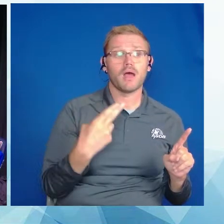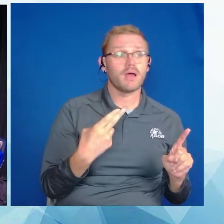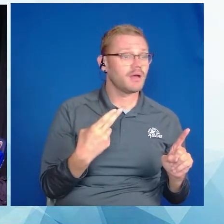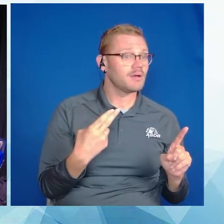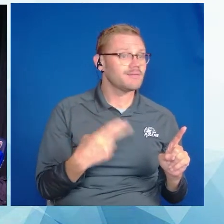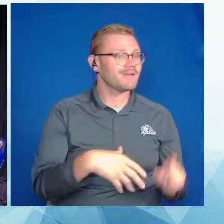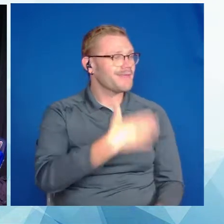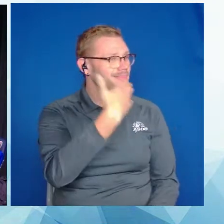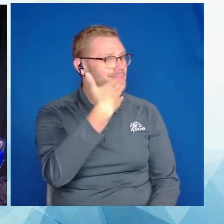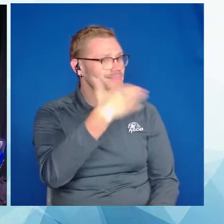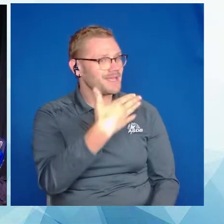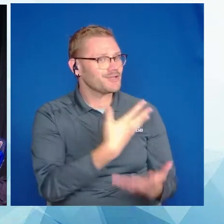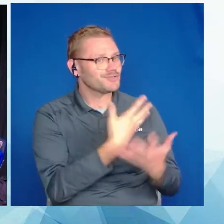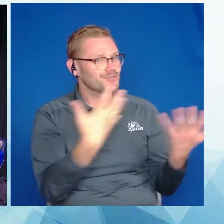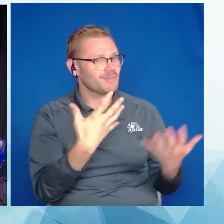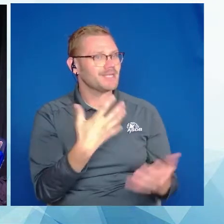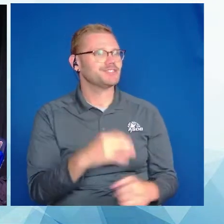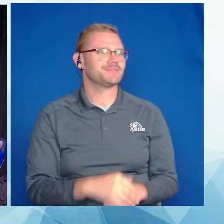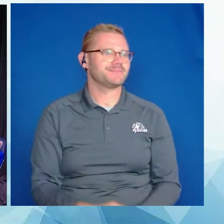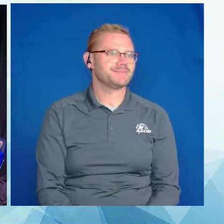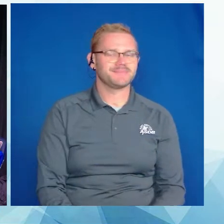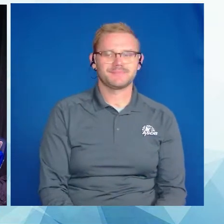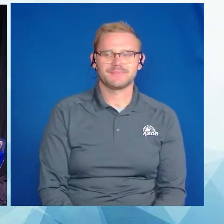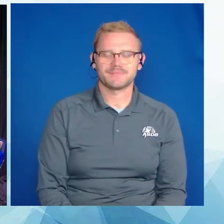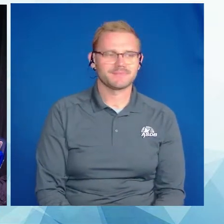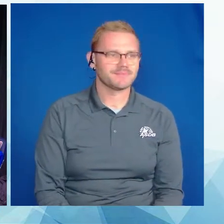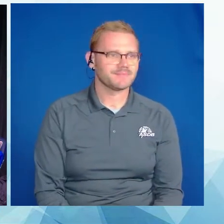Thank you so much. I appreciate your time tonight. Thank you.